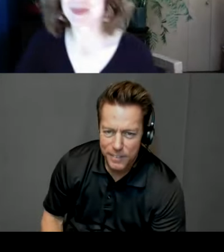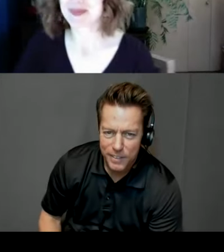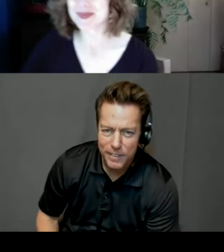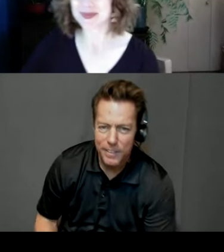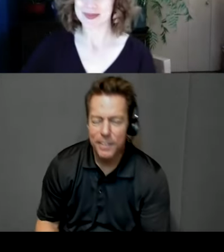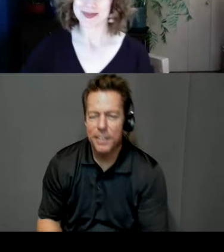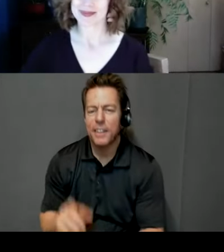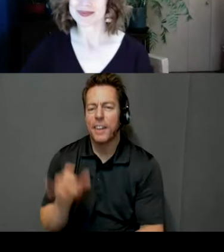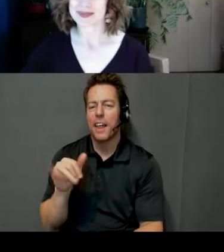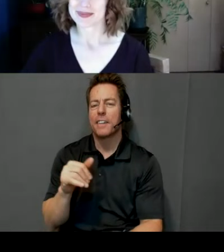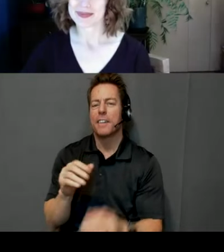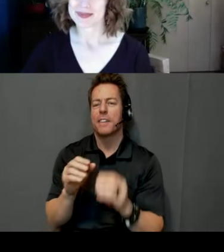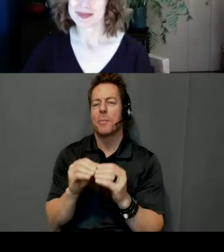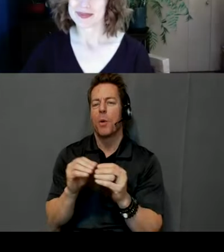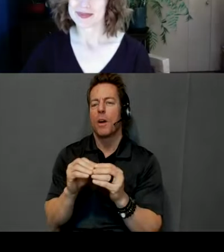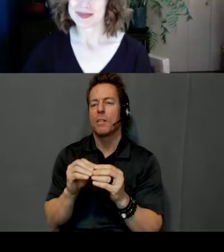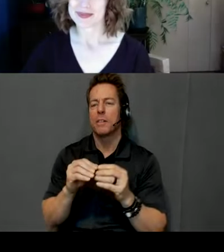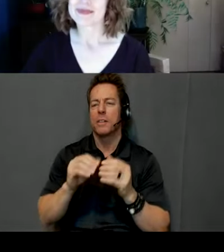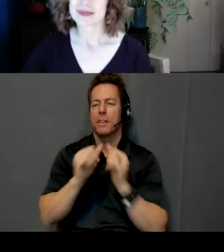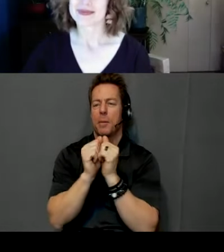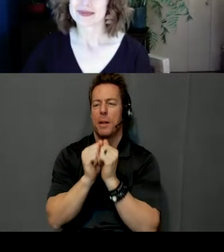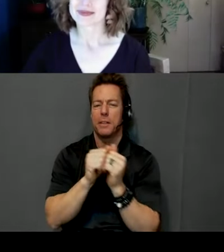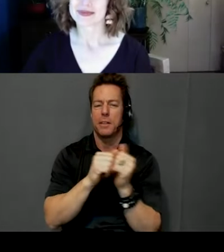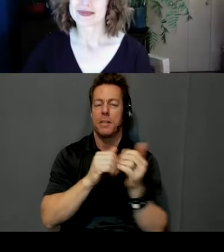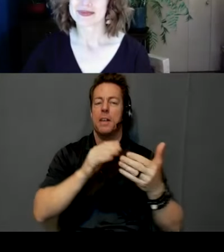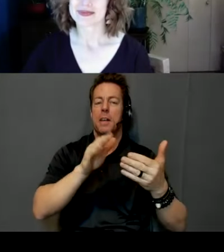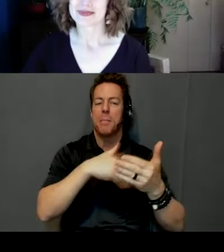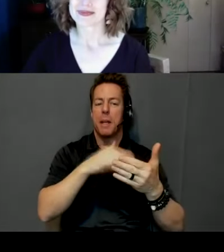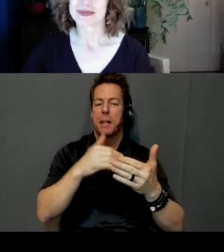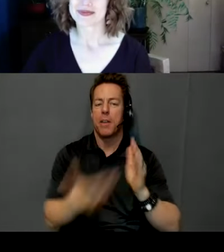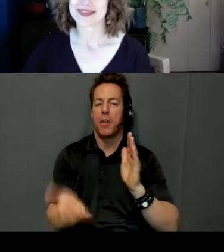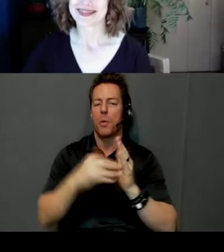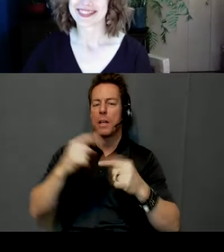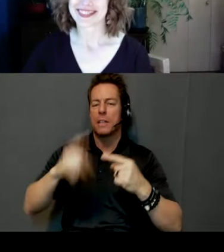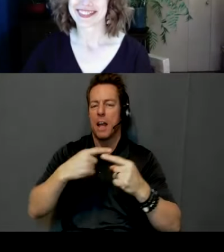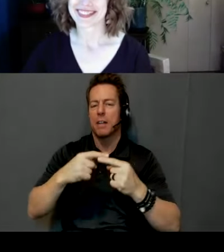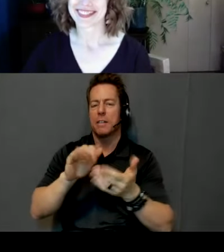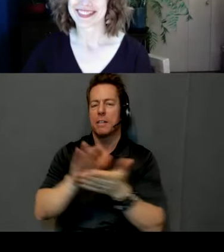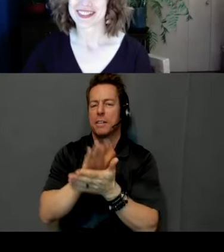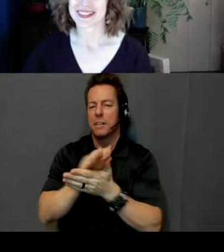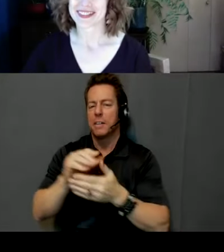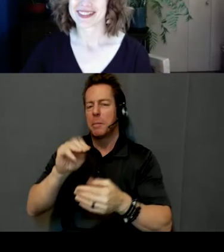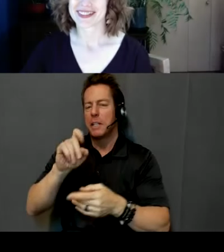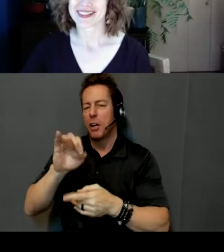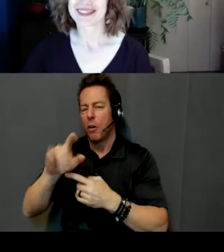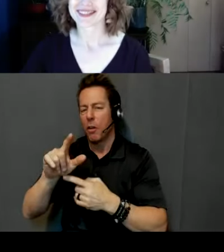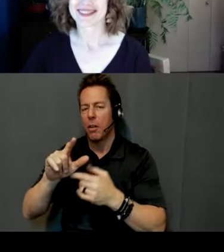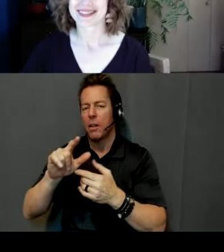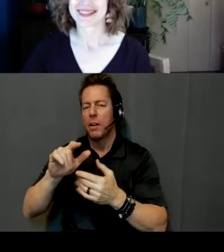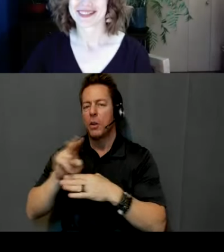is more of a combination of the two, where I'm painting on the recycled materials and using less fabric.